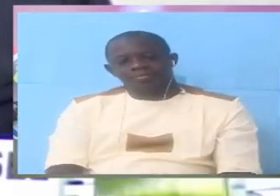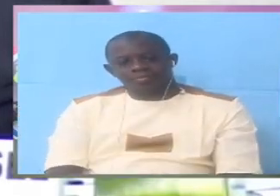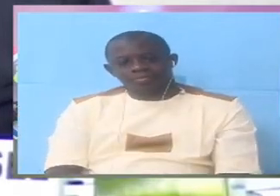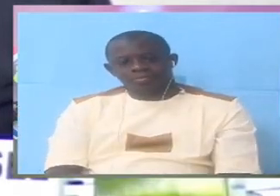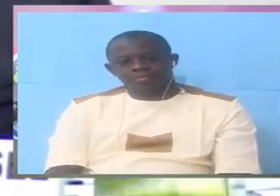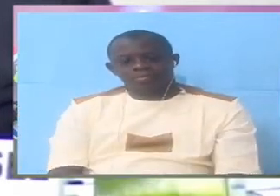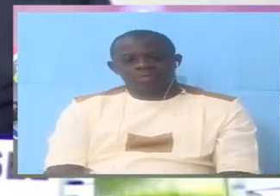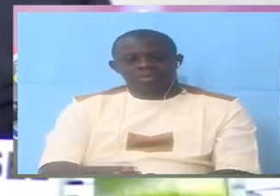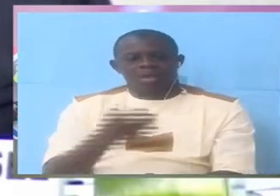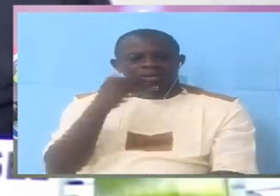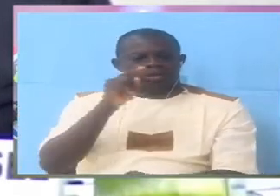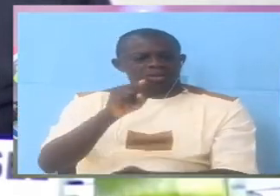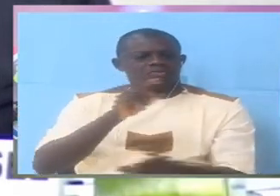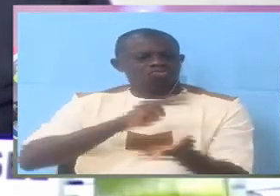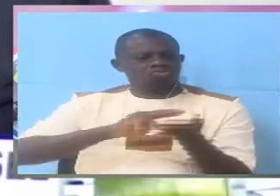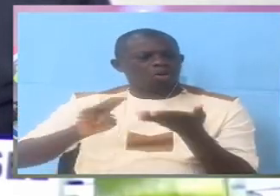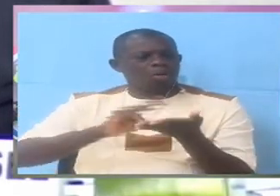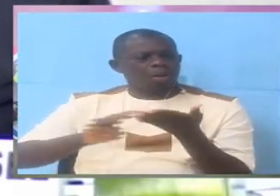Is that normal?